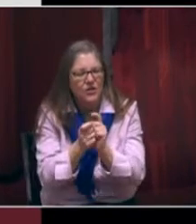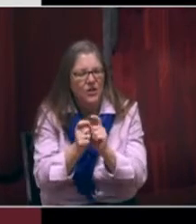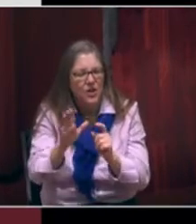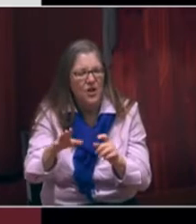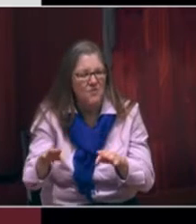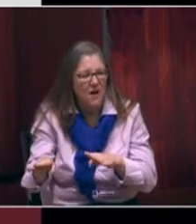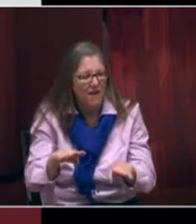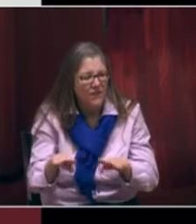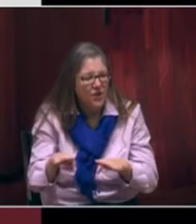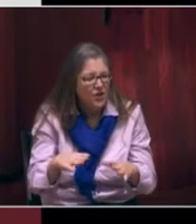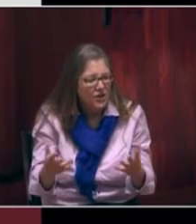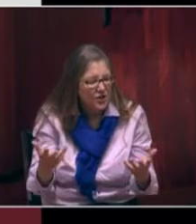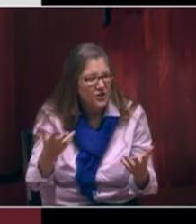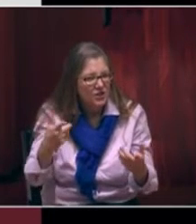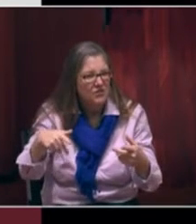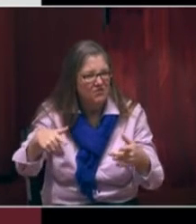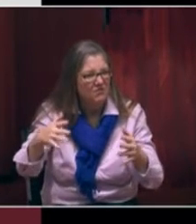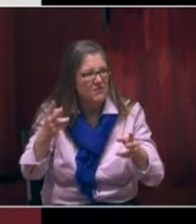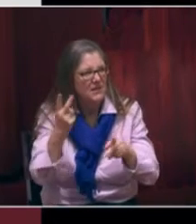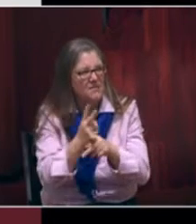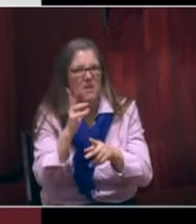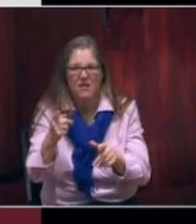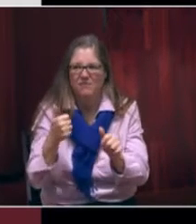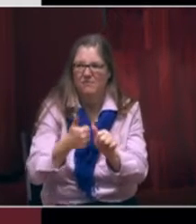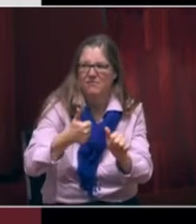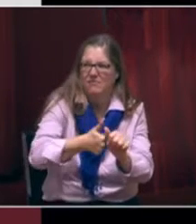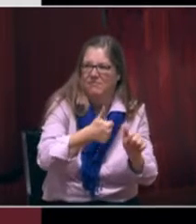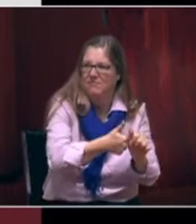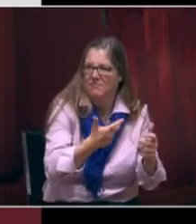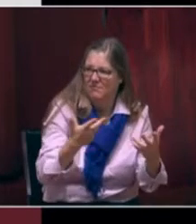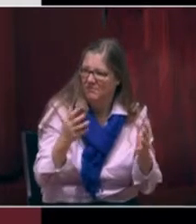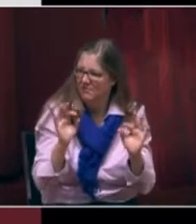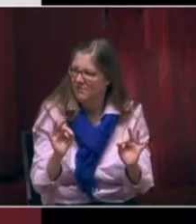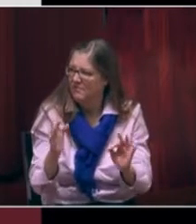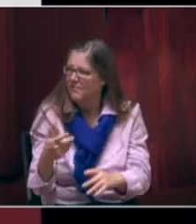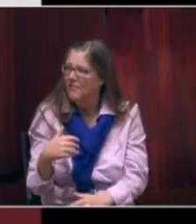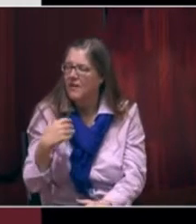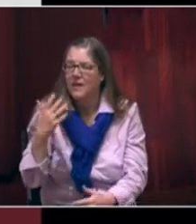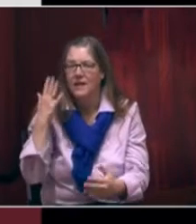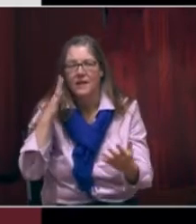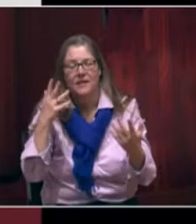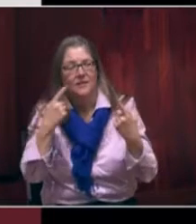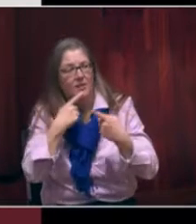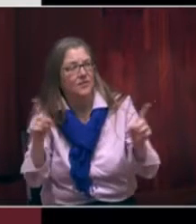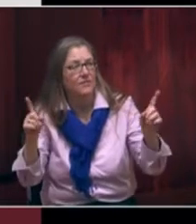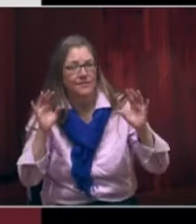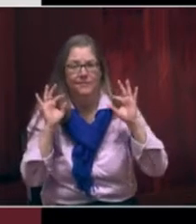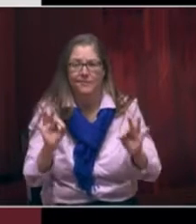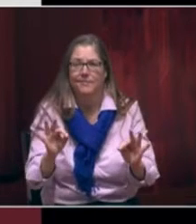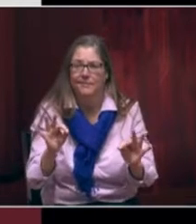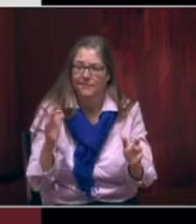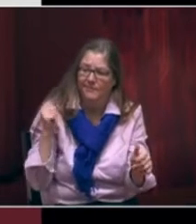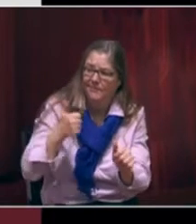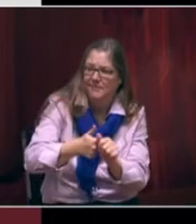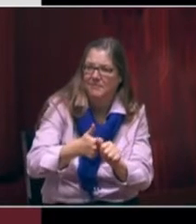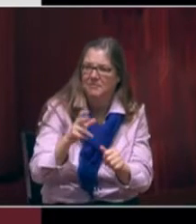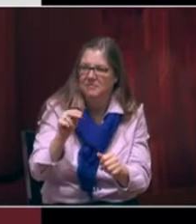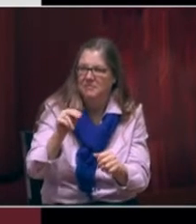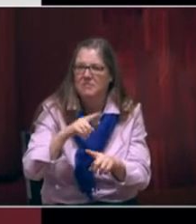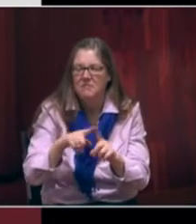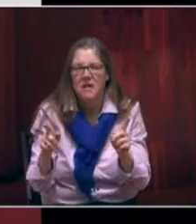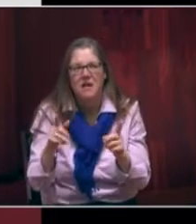behaviors and they're on top of it. I'm not sure I'm going to be able to ever declare victory because I think some agencies now really kind of look forward